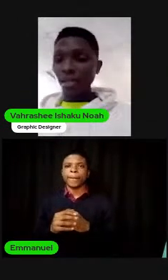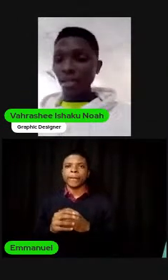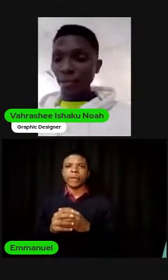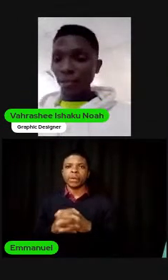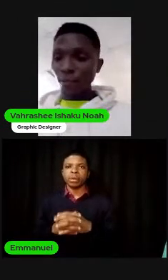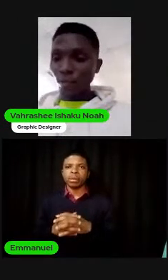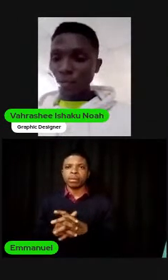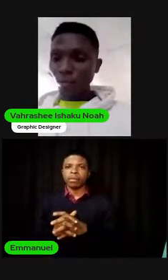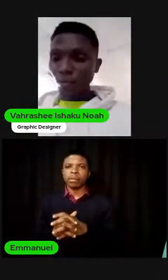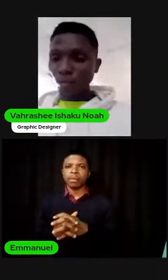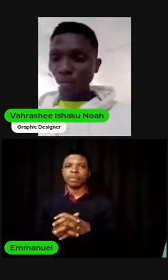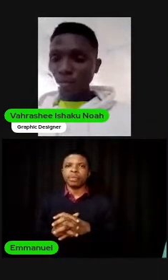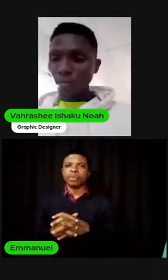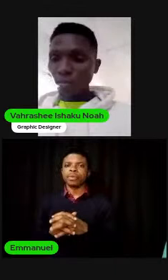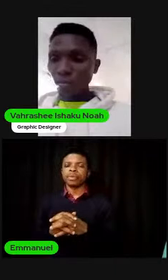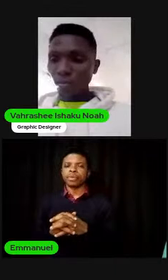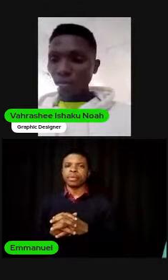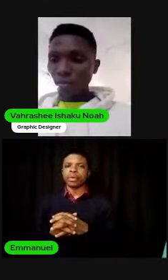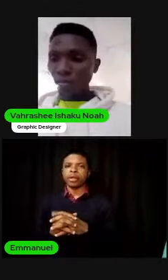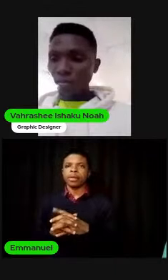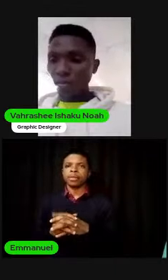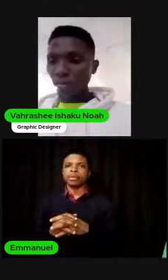Just a minute.